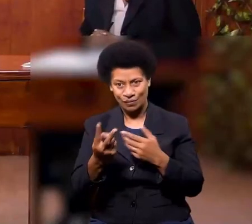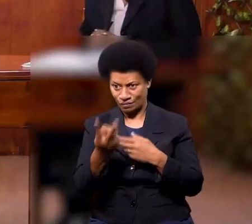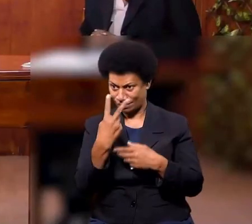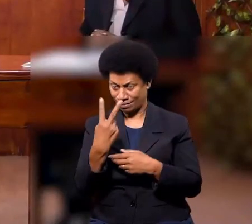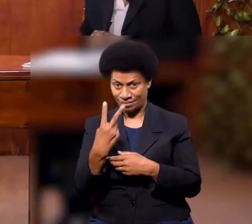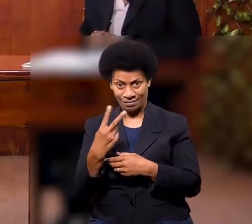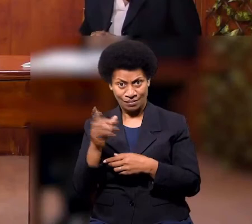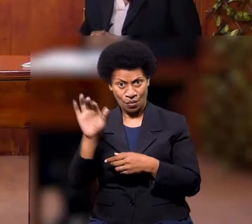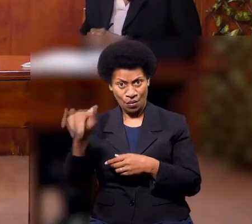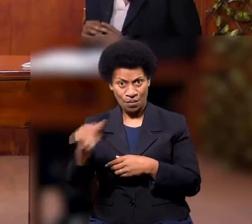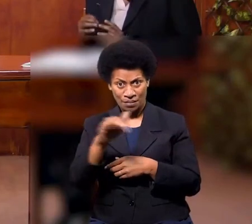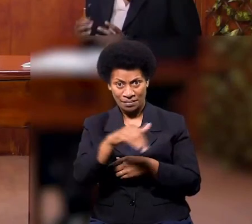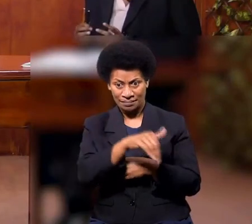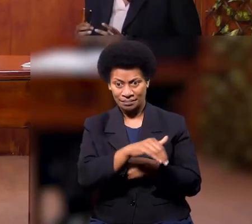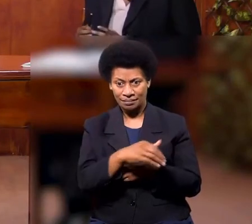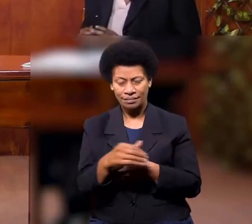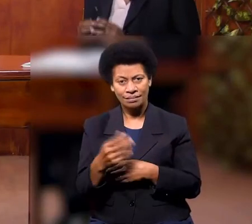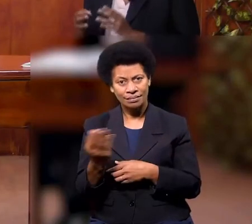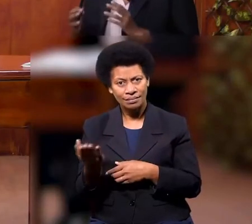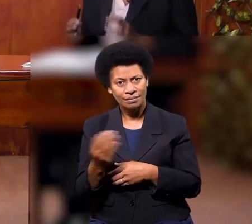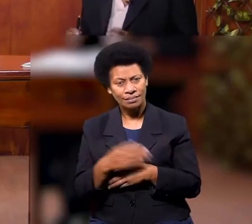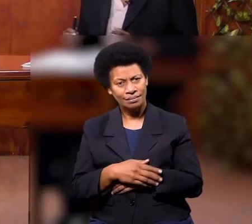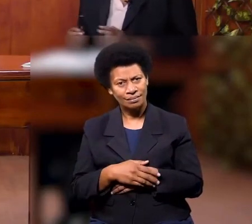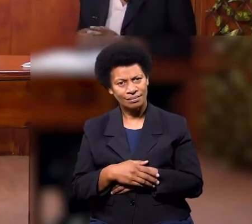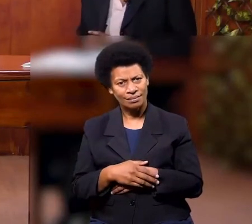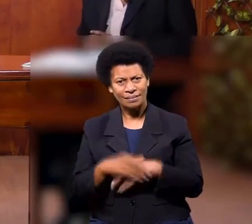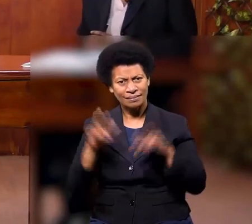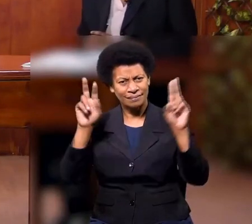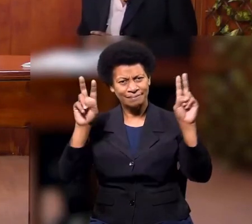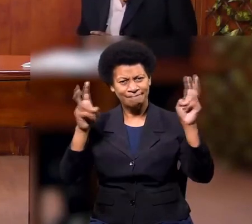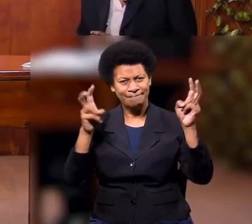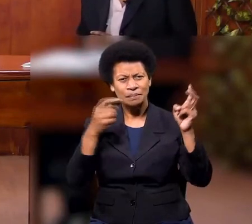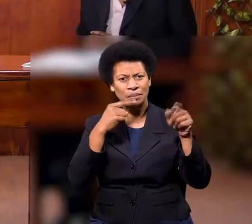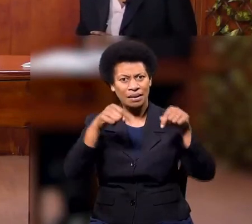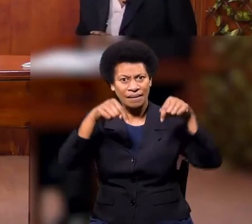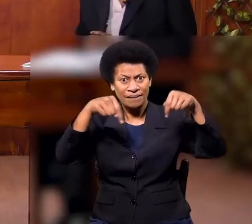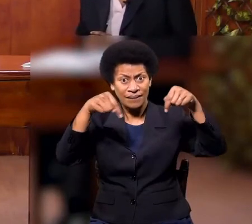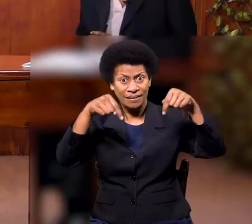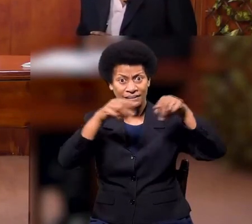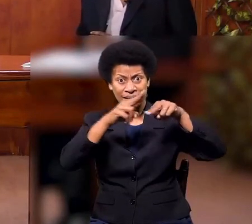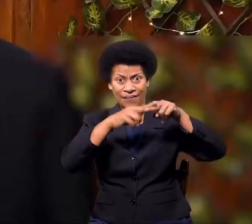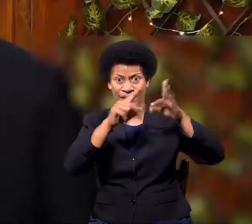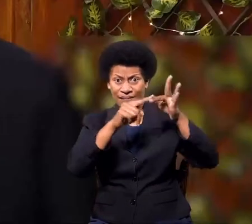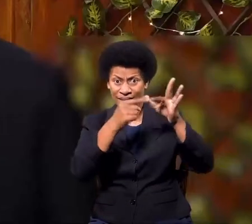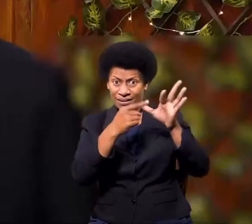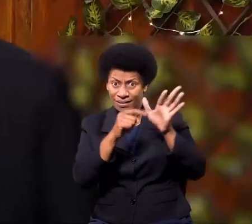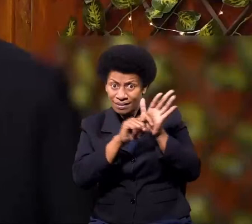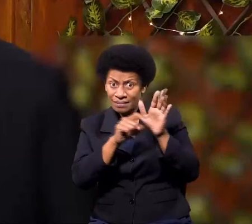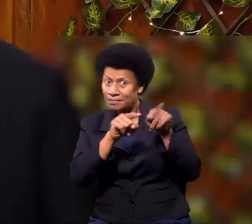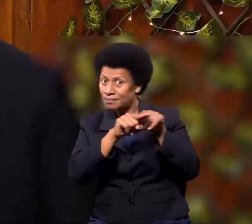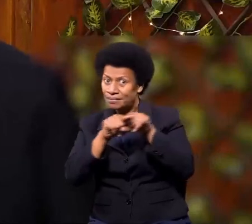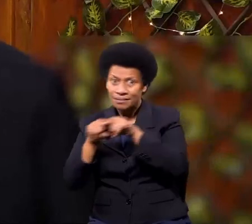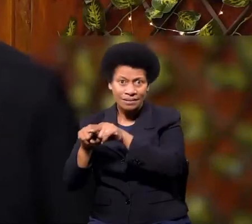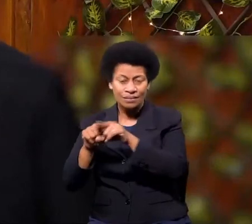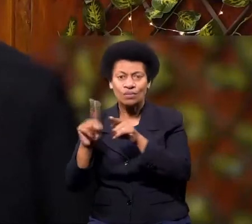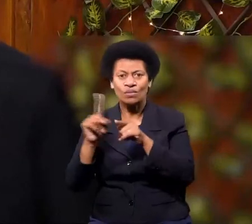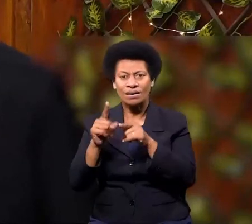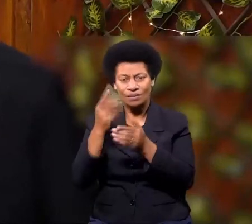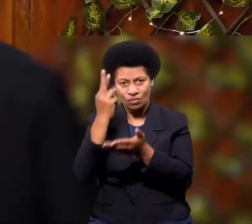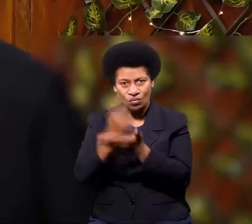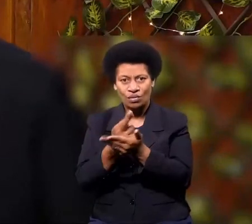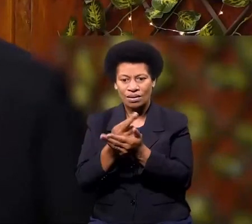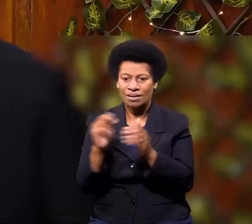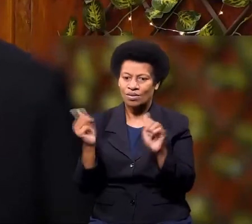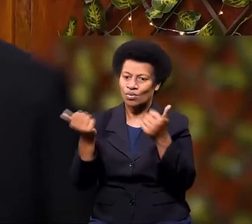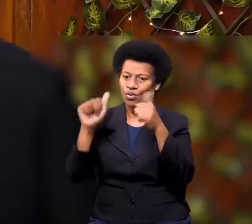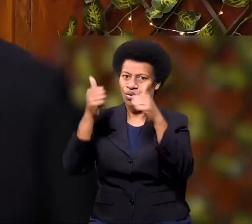home, the word fear God, or rather the phrase fear God, means to glorify God. We can say that they are synonymous